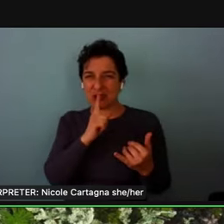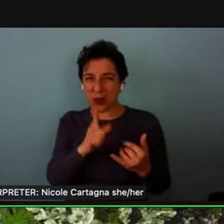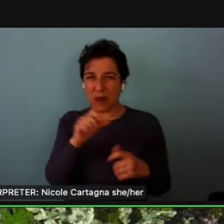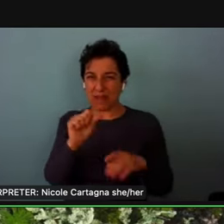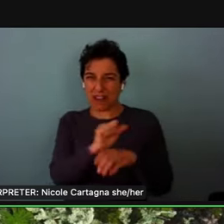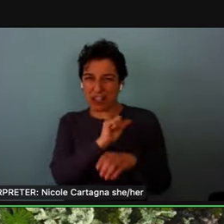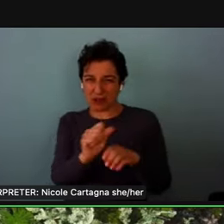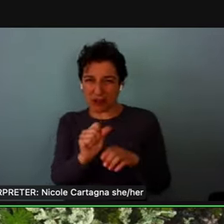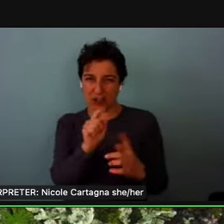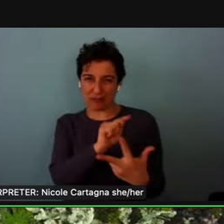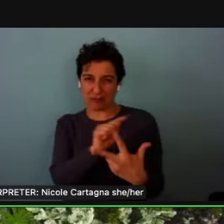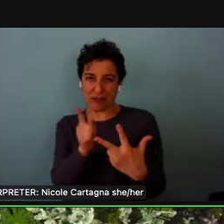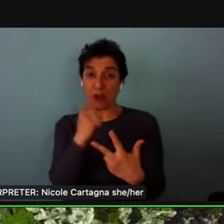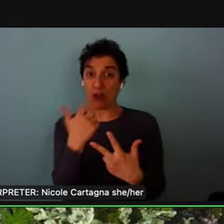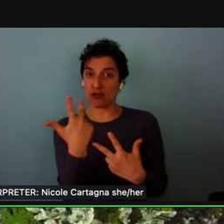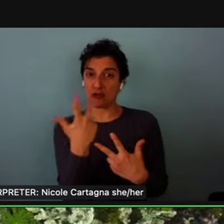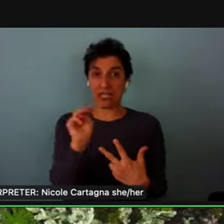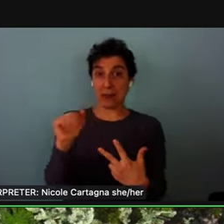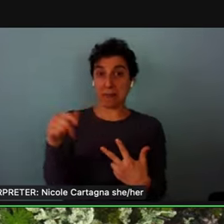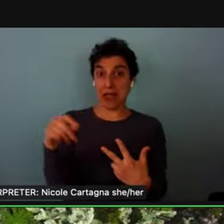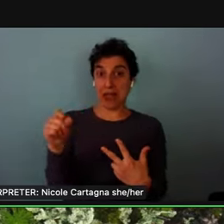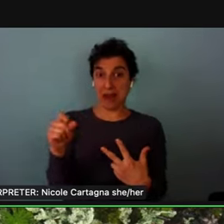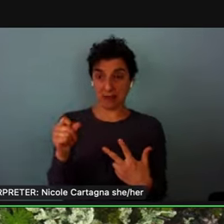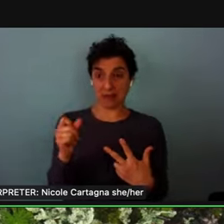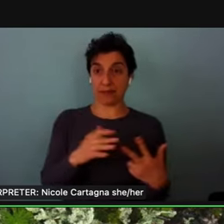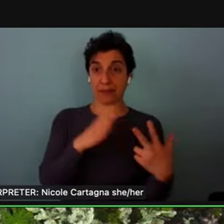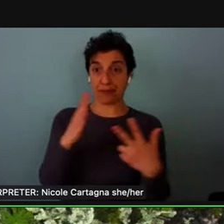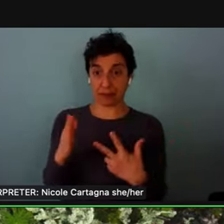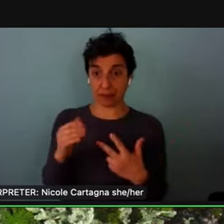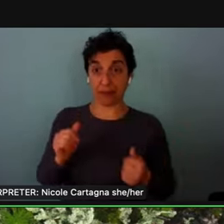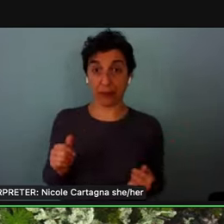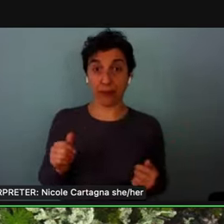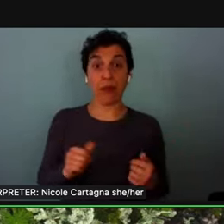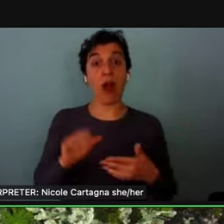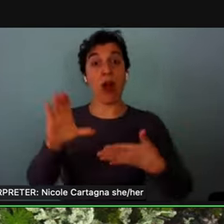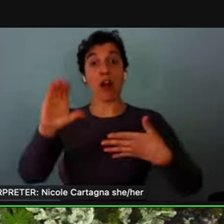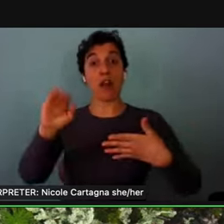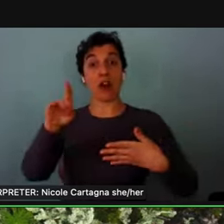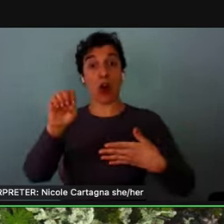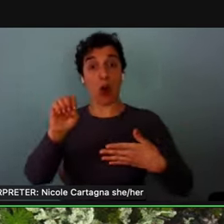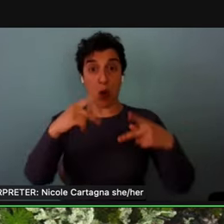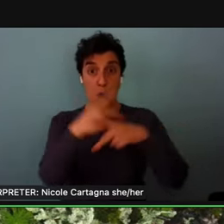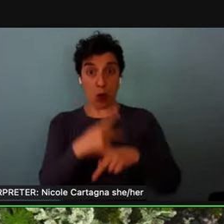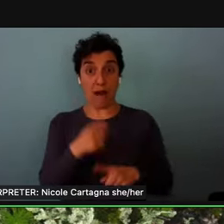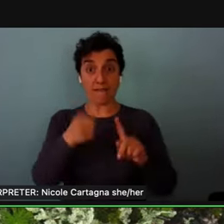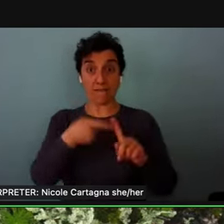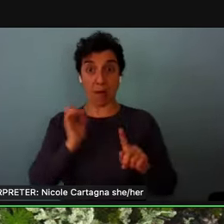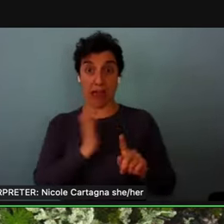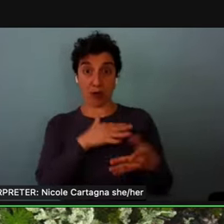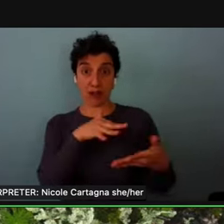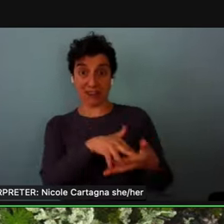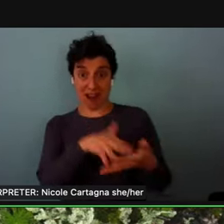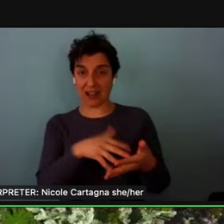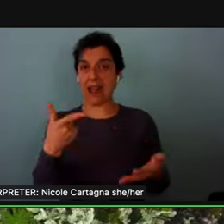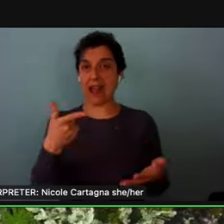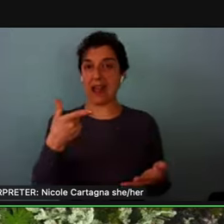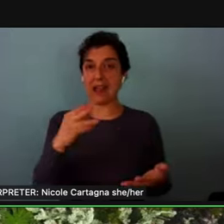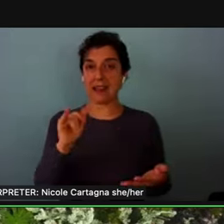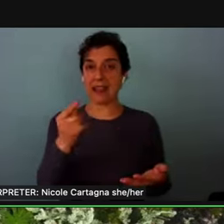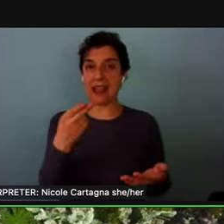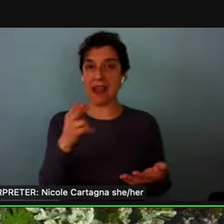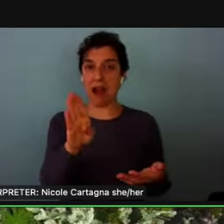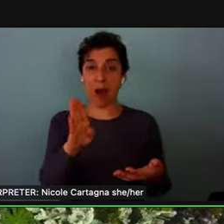significance of the 3D maps. So all the code from our studies can be found on GitHub. This includes aerial